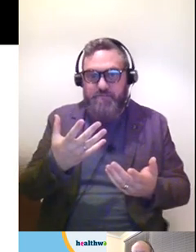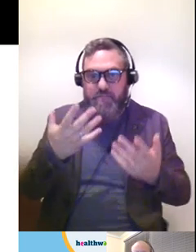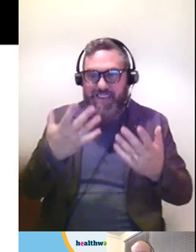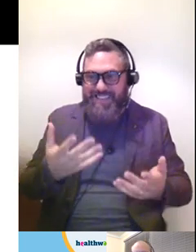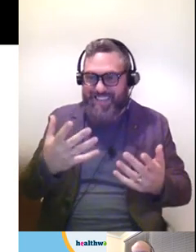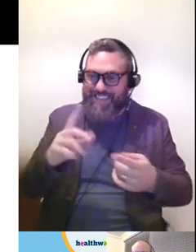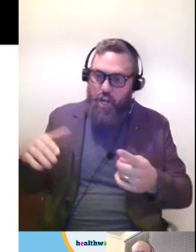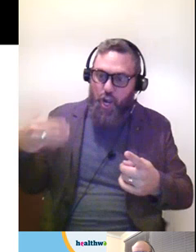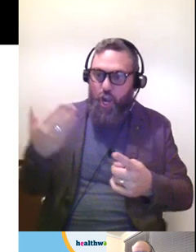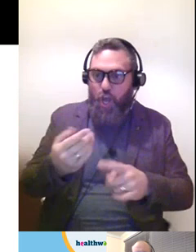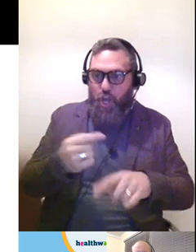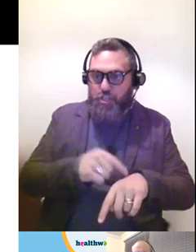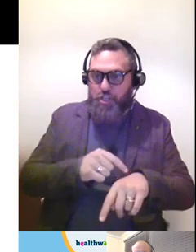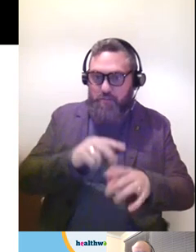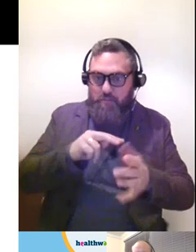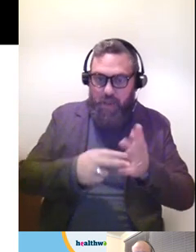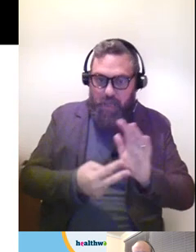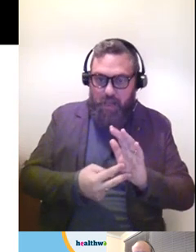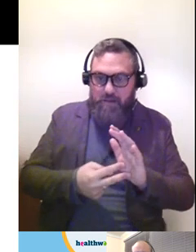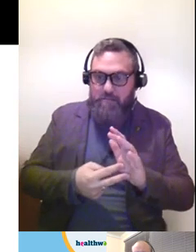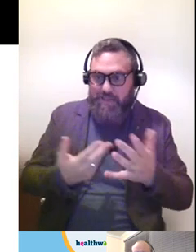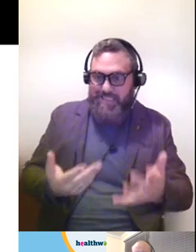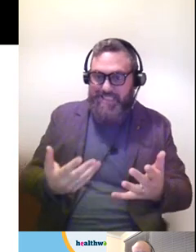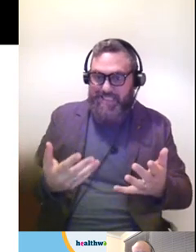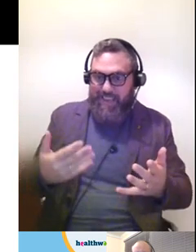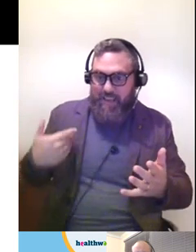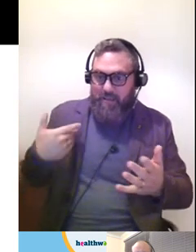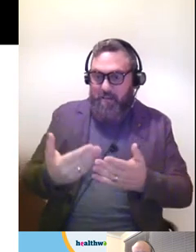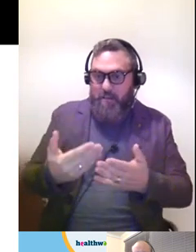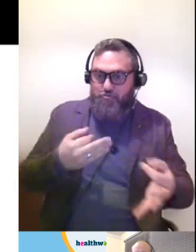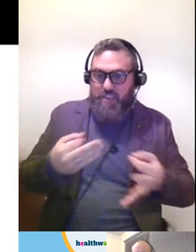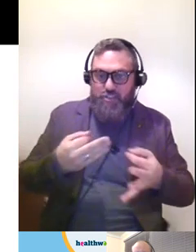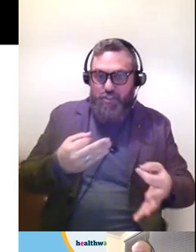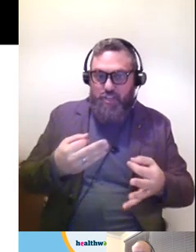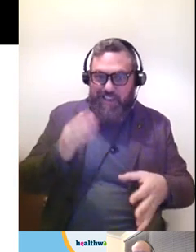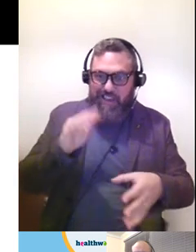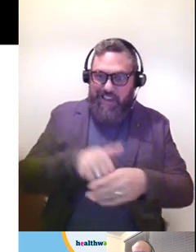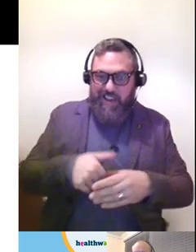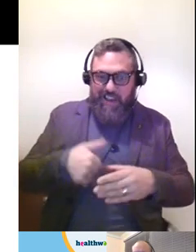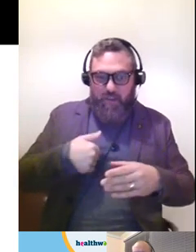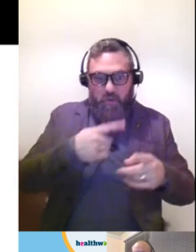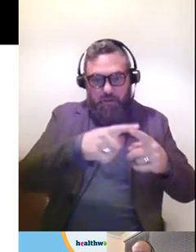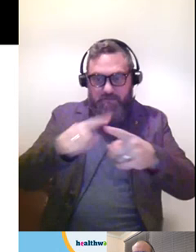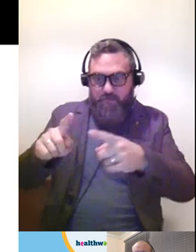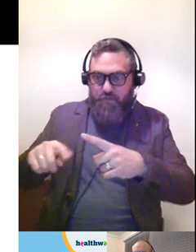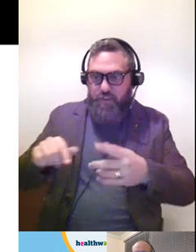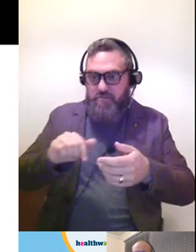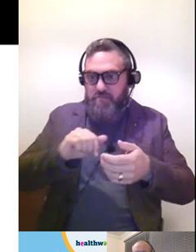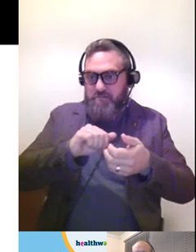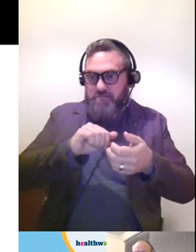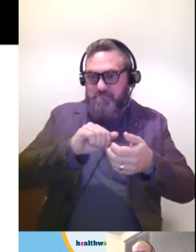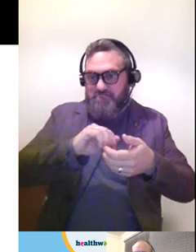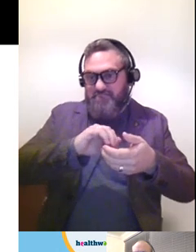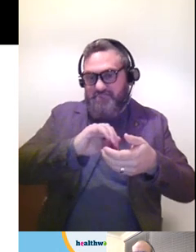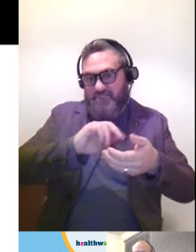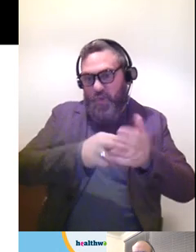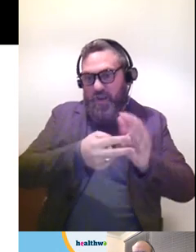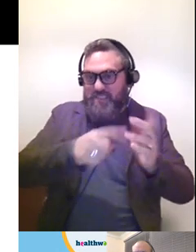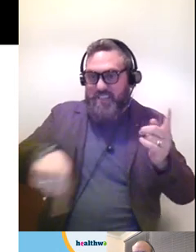long-term plans, existing strategies that already exist within our different partner organisations. And that's pulled out